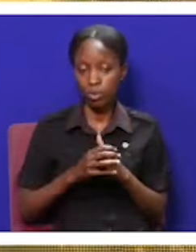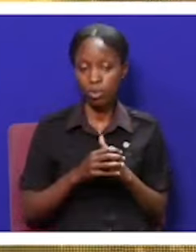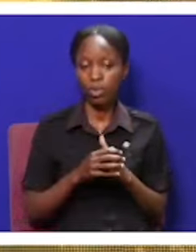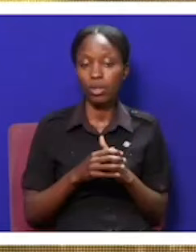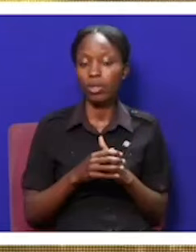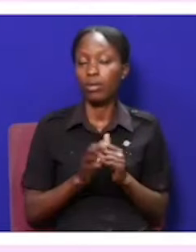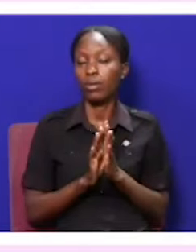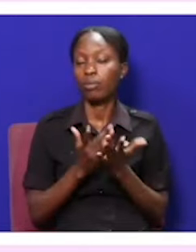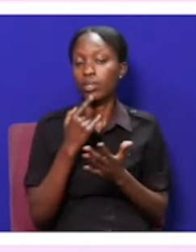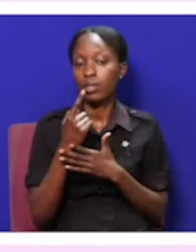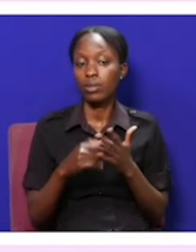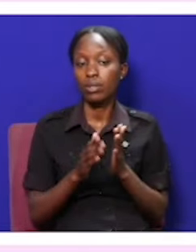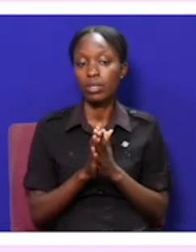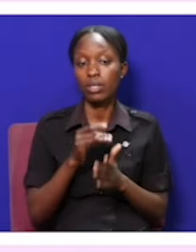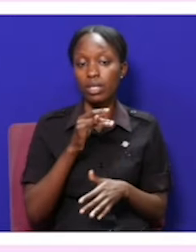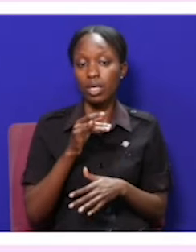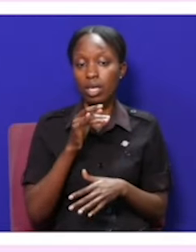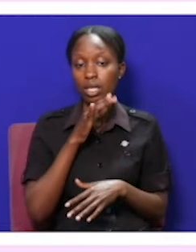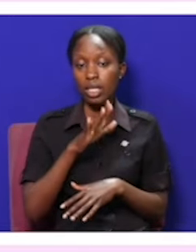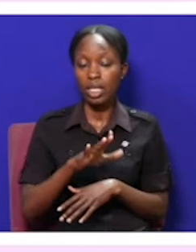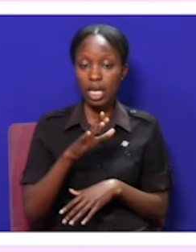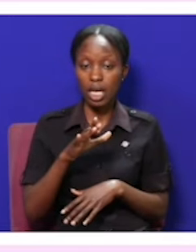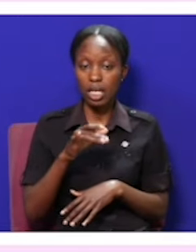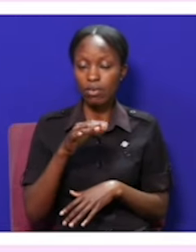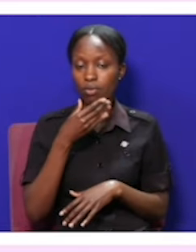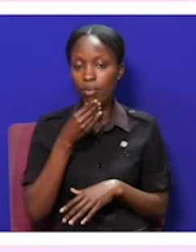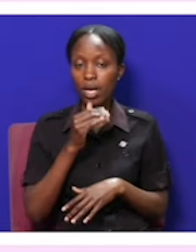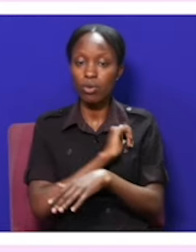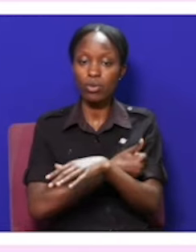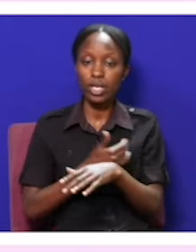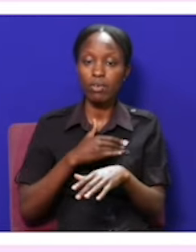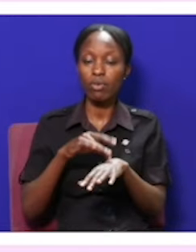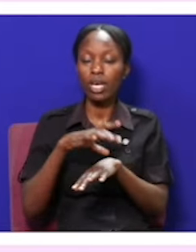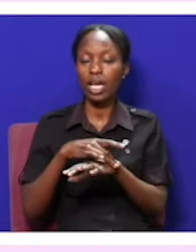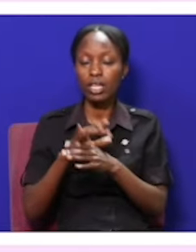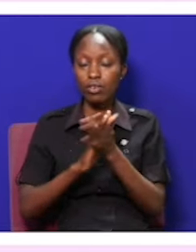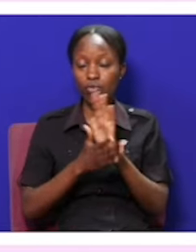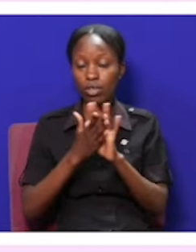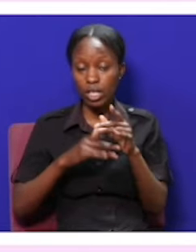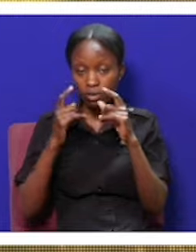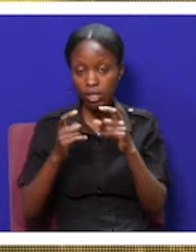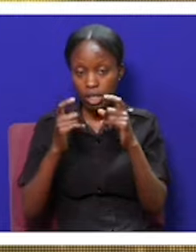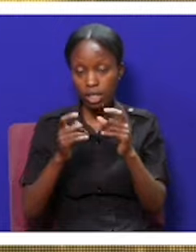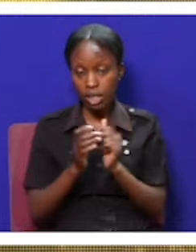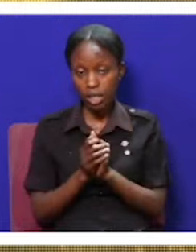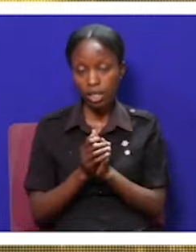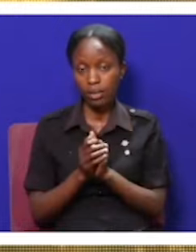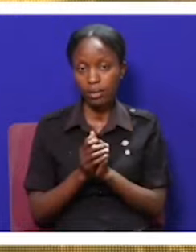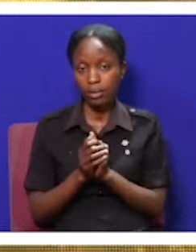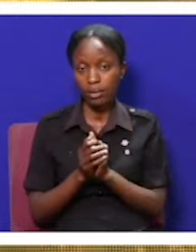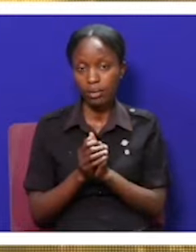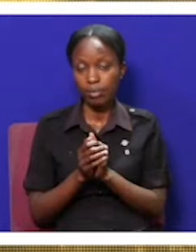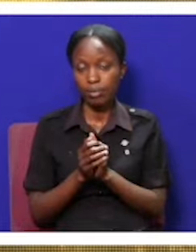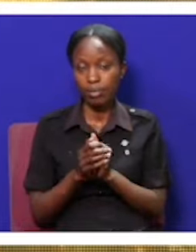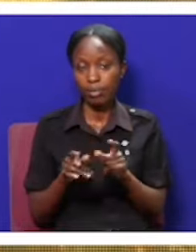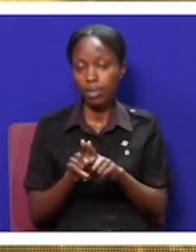24. The Bible says, the Son of Man has authority on earth to forgive sin. It's very simple, right? So then, guys, as